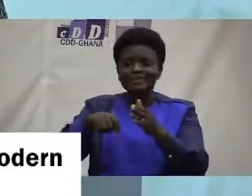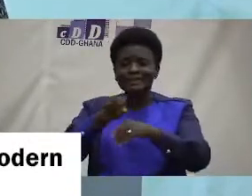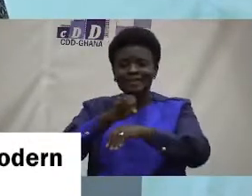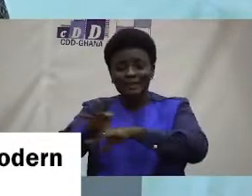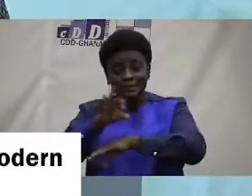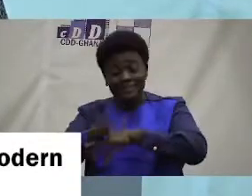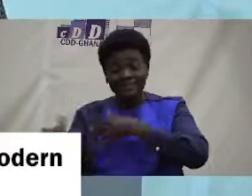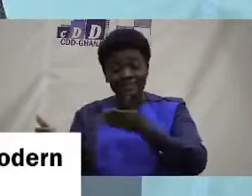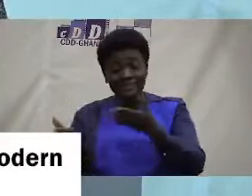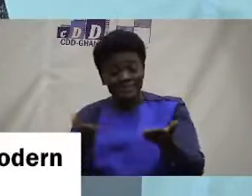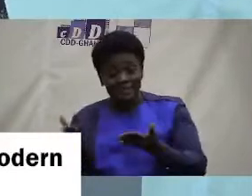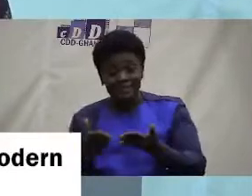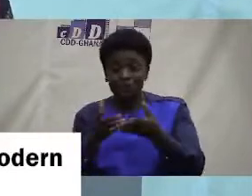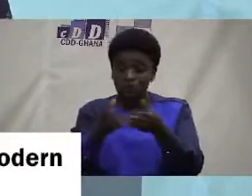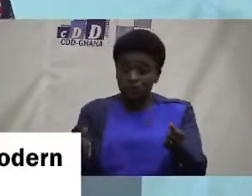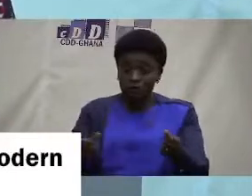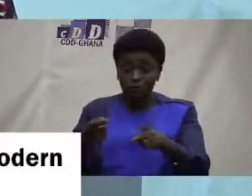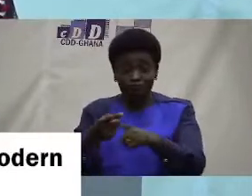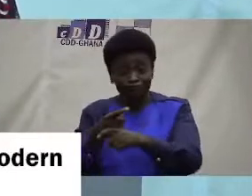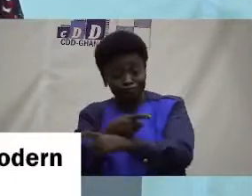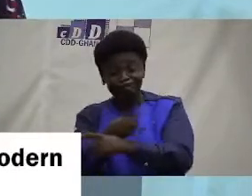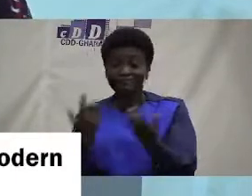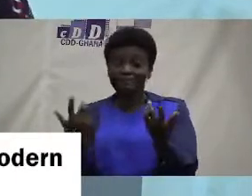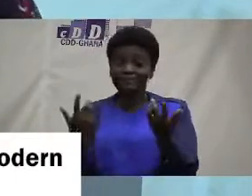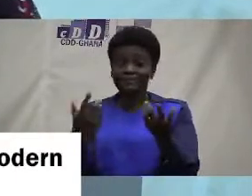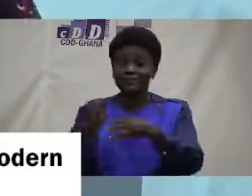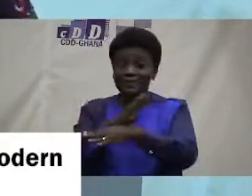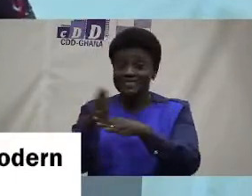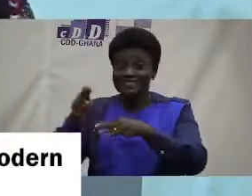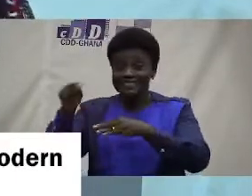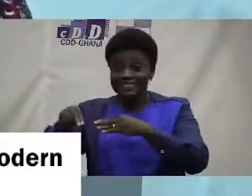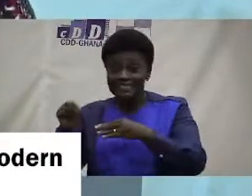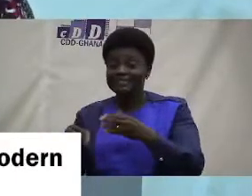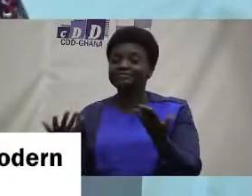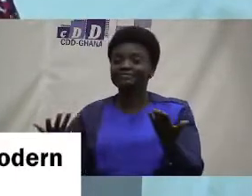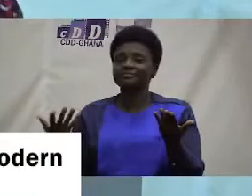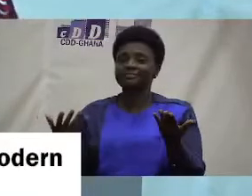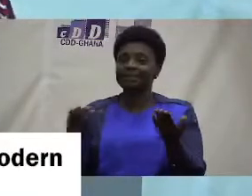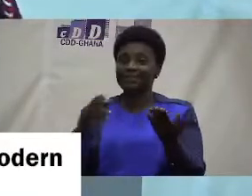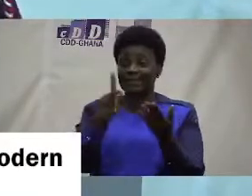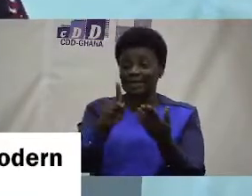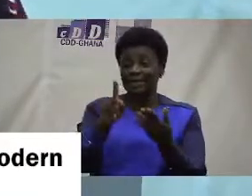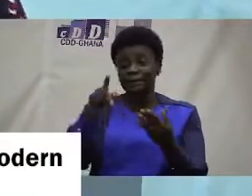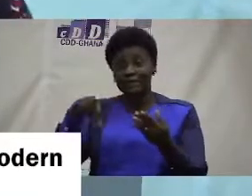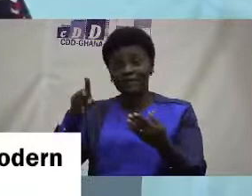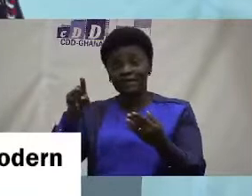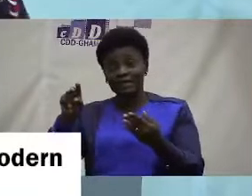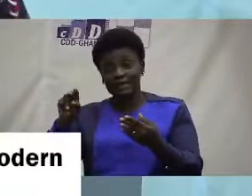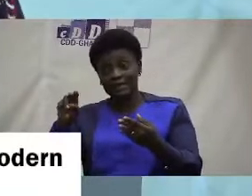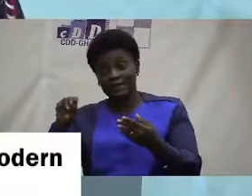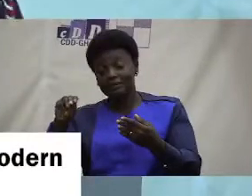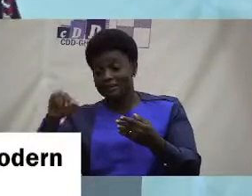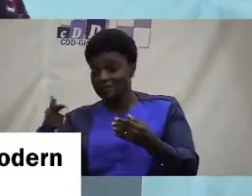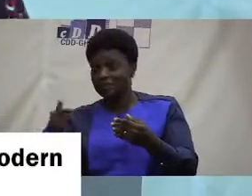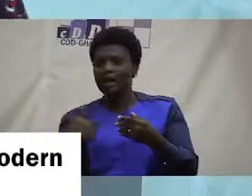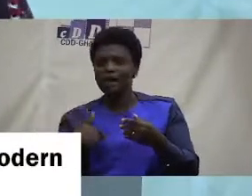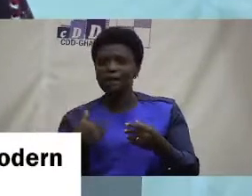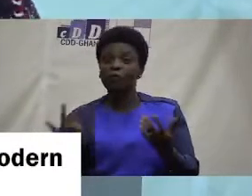services to address your complex business needs. Look no further than KPMG. We have the Multimedia